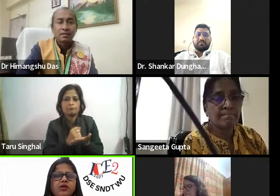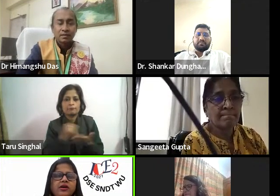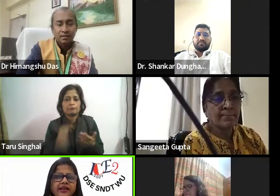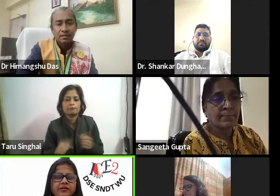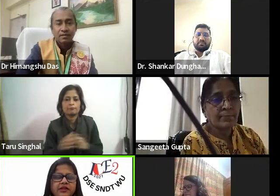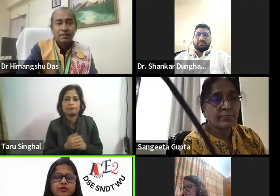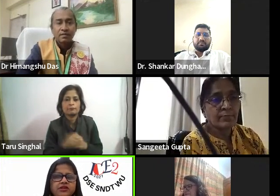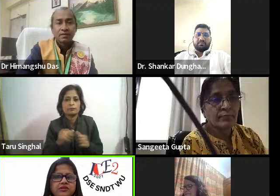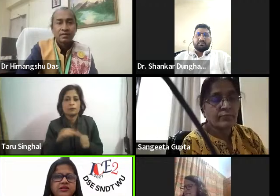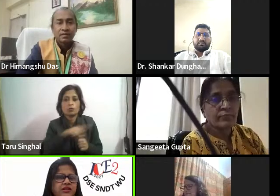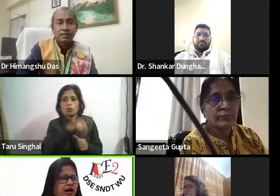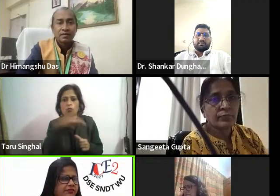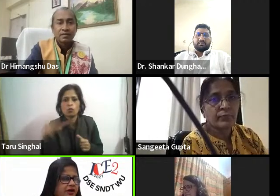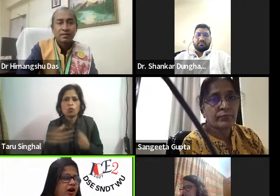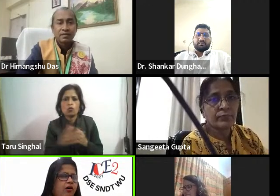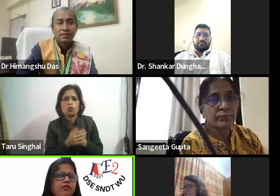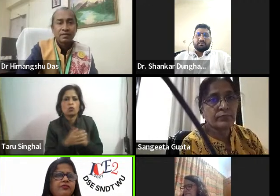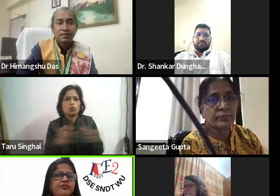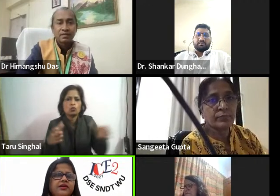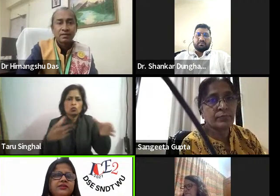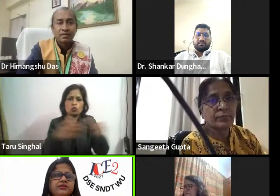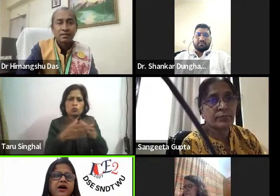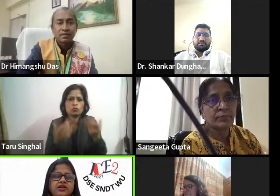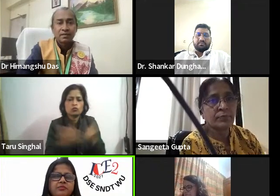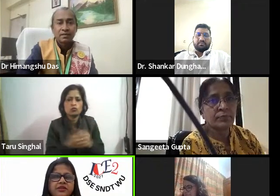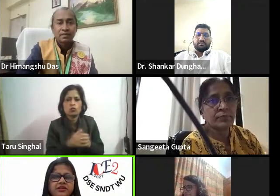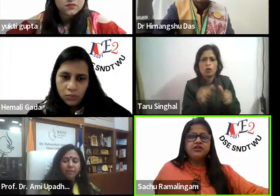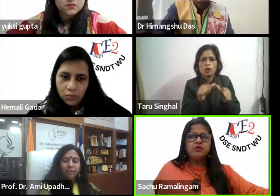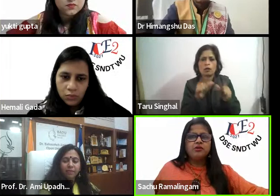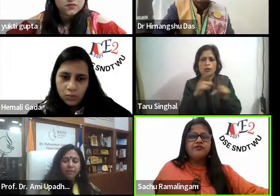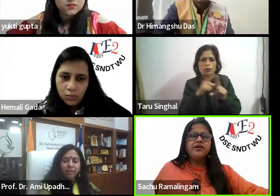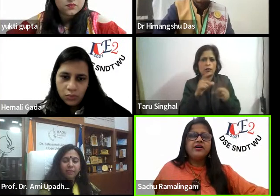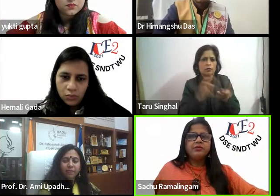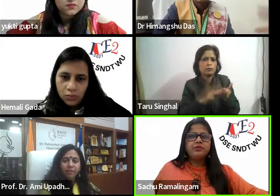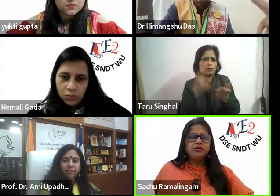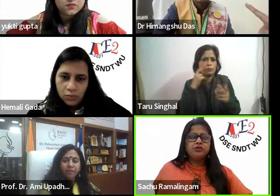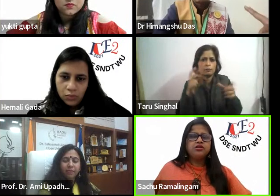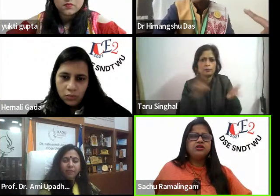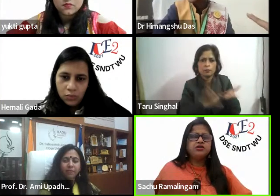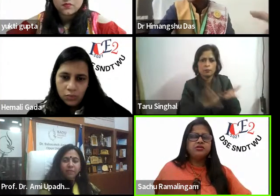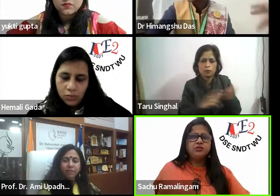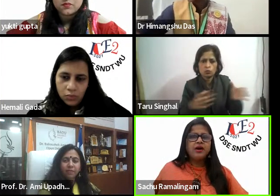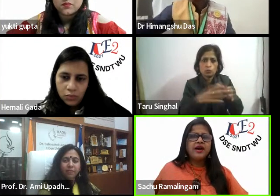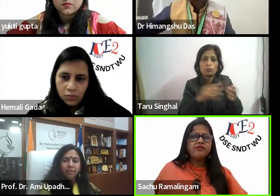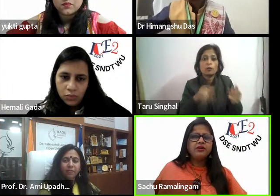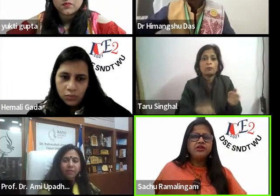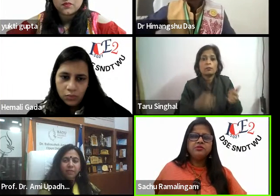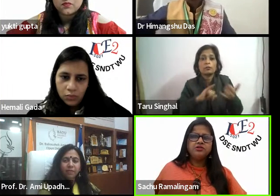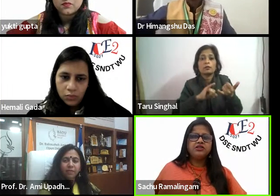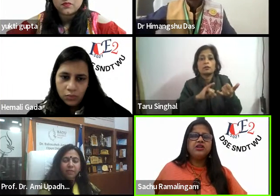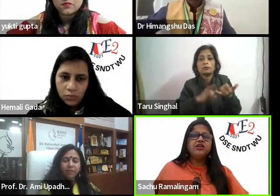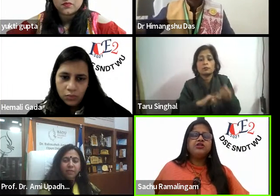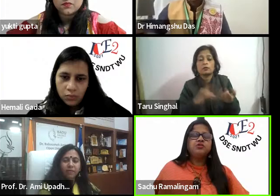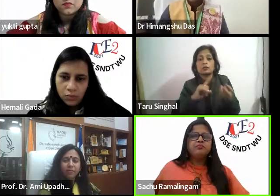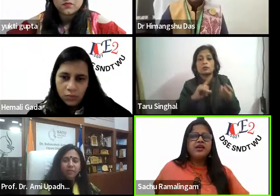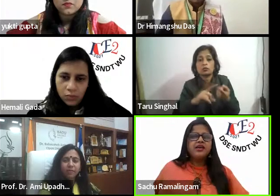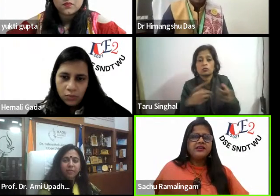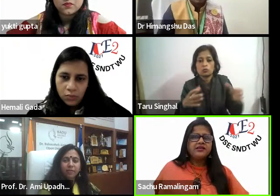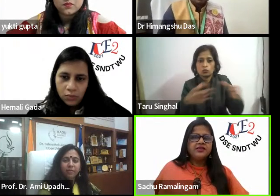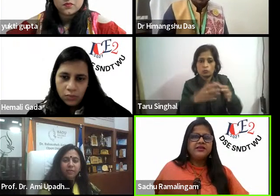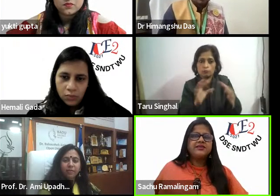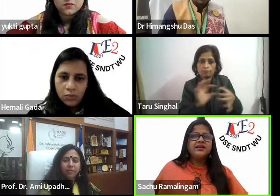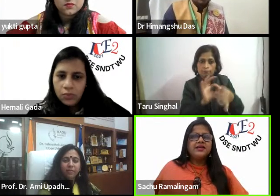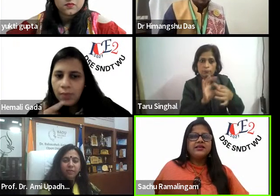the non-administrative staff of the Department of Special Education who have contributed to